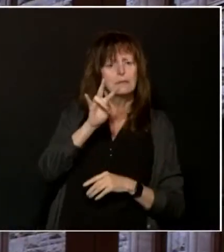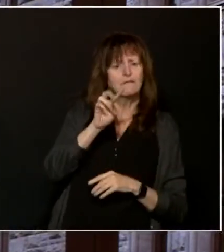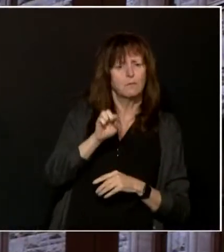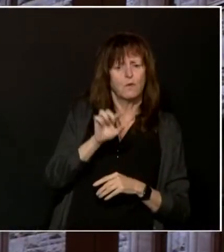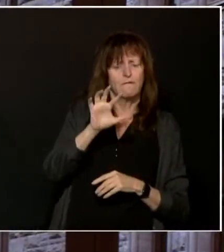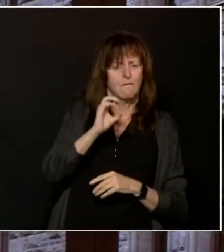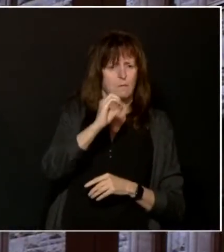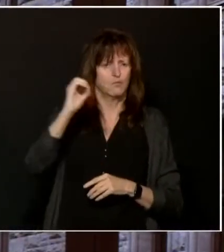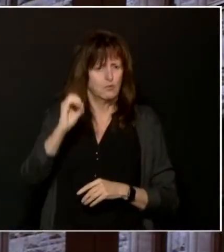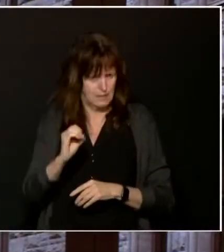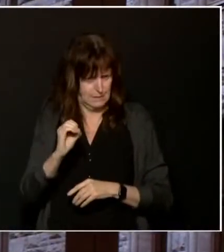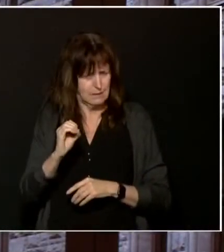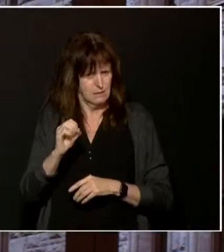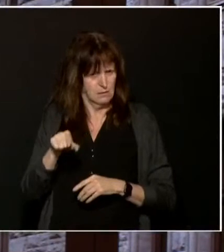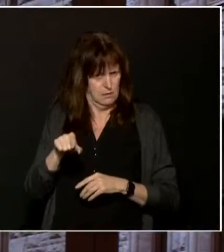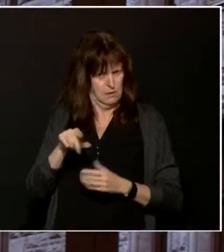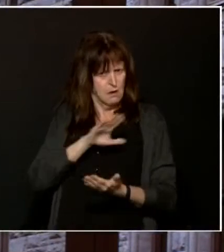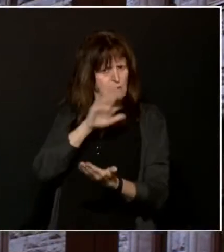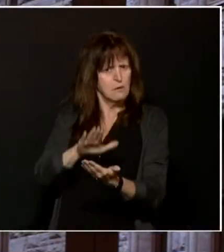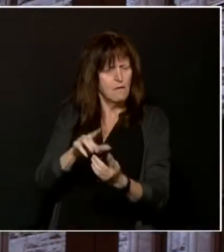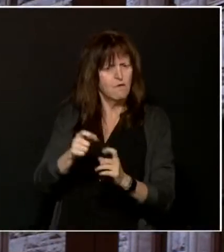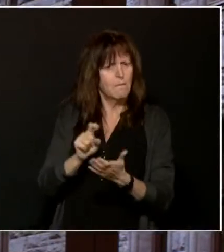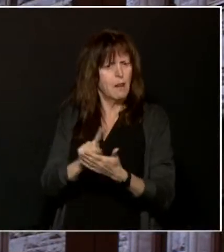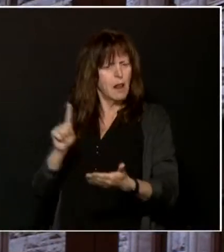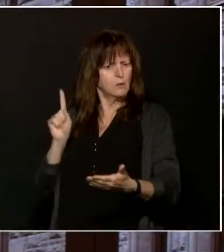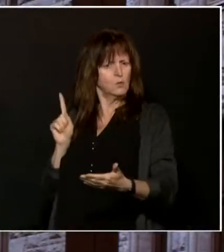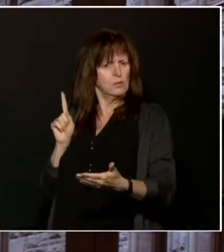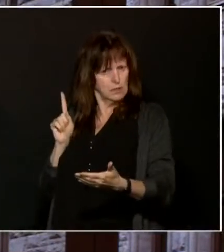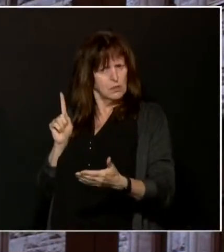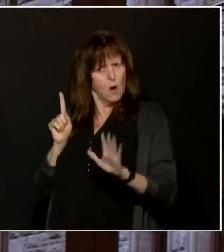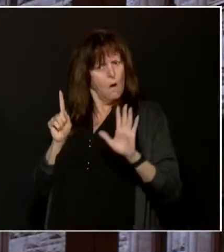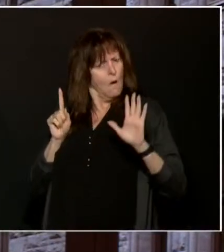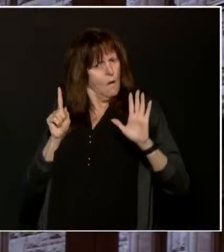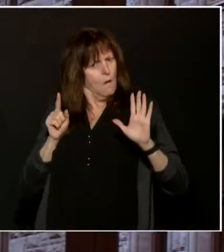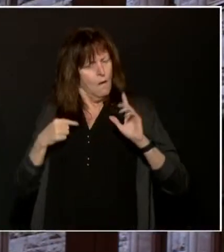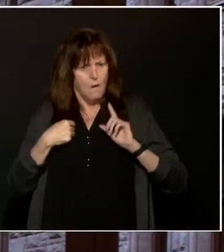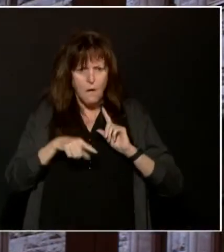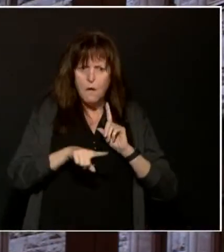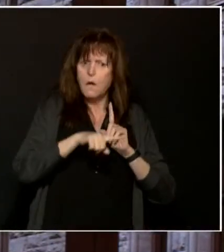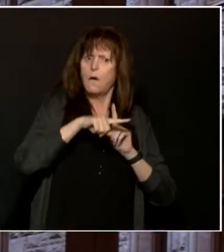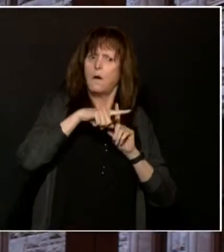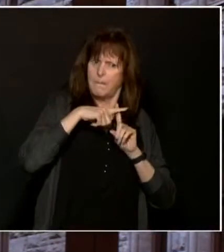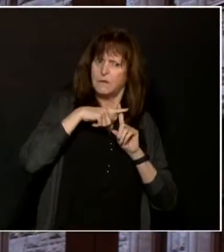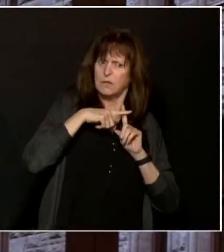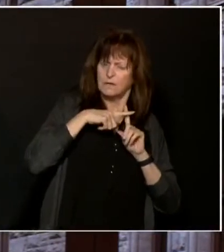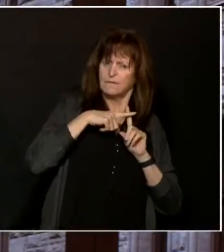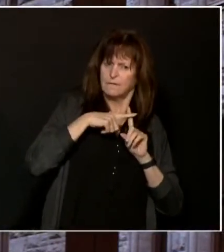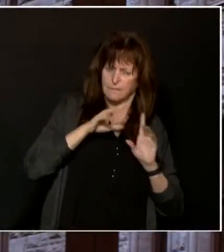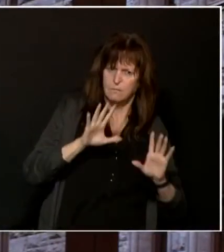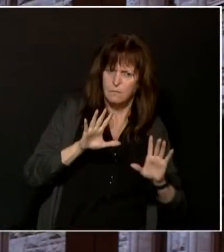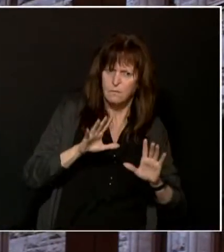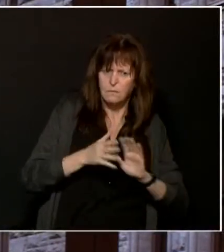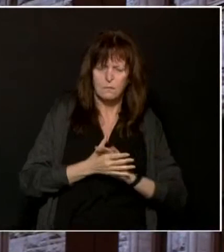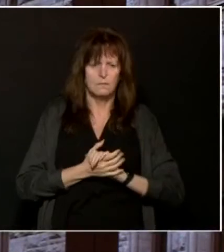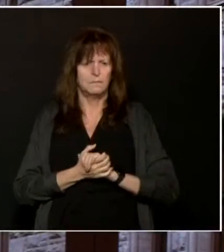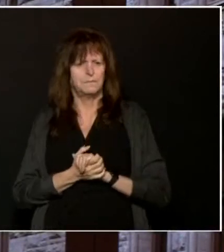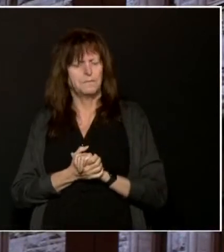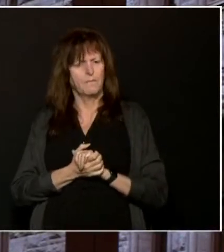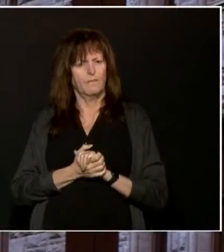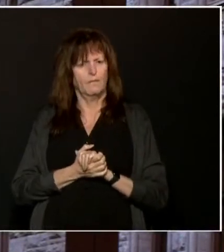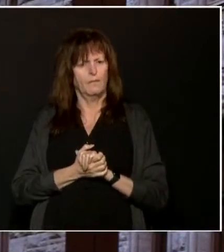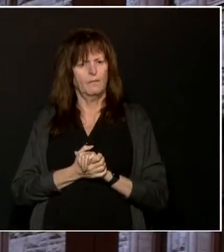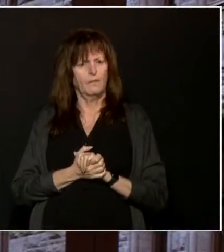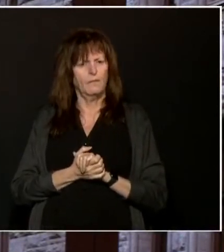ago. Again, an encouraging trend. Excuse me. As we see our daily case numbers, rates and